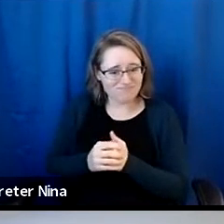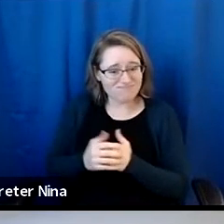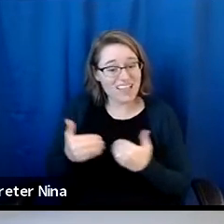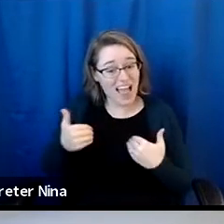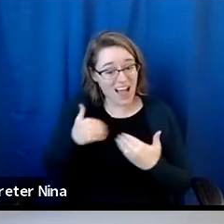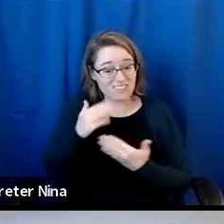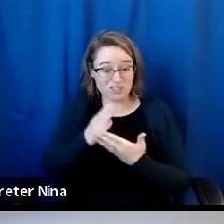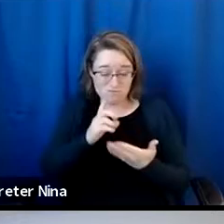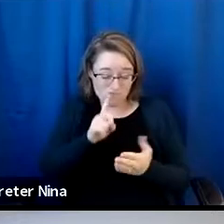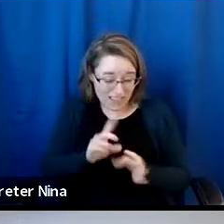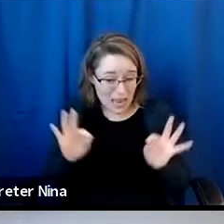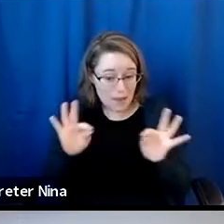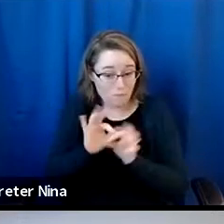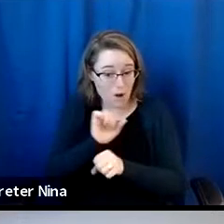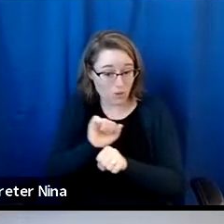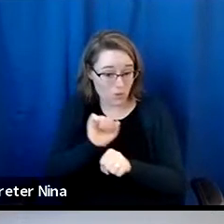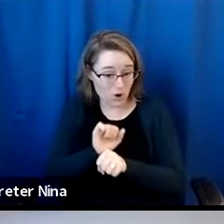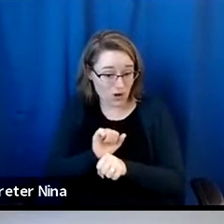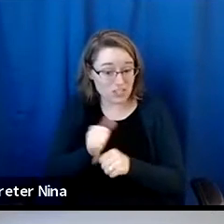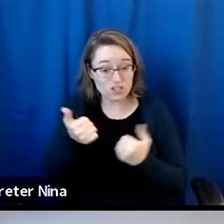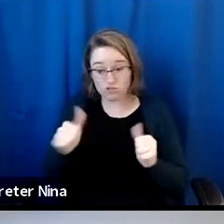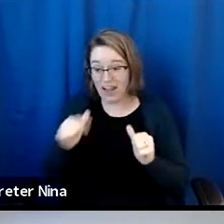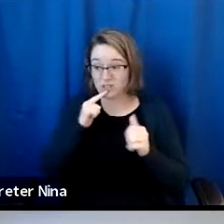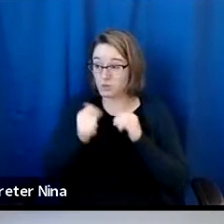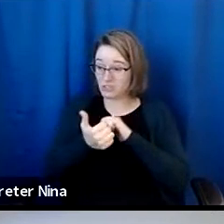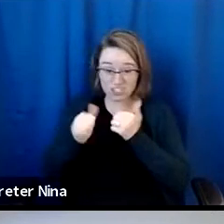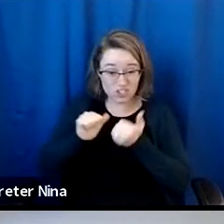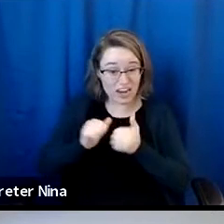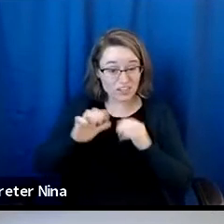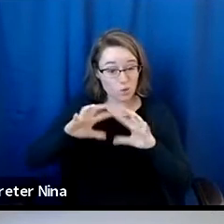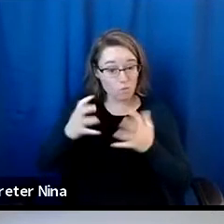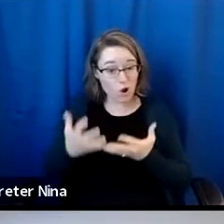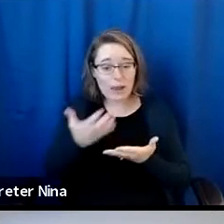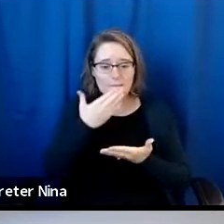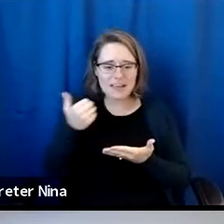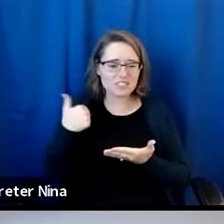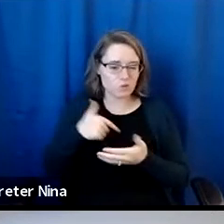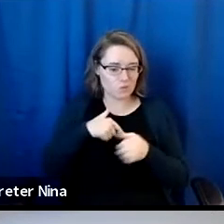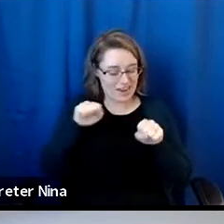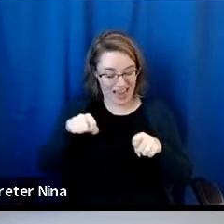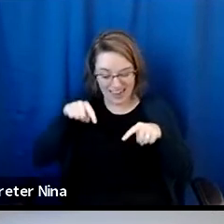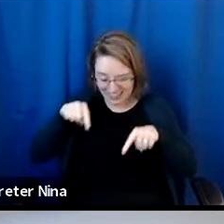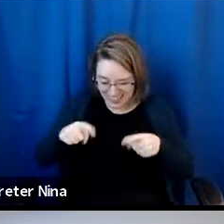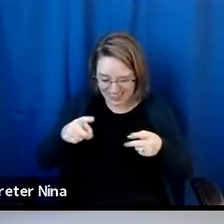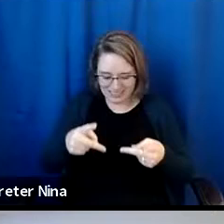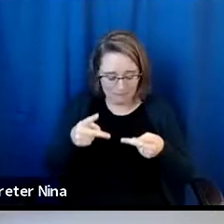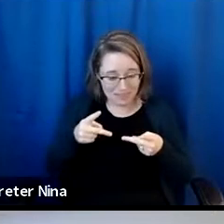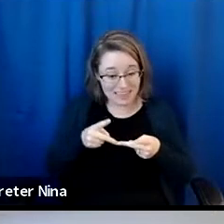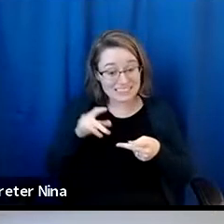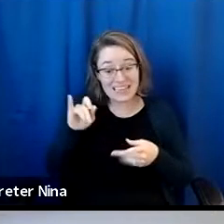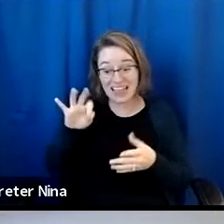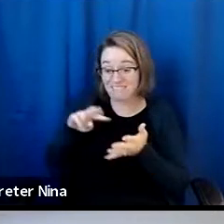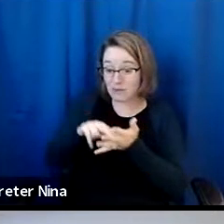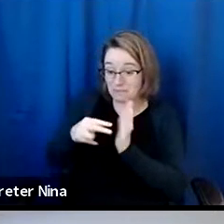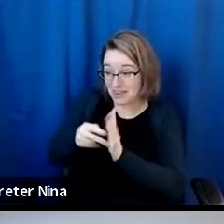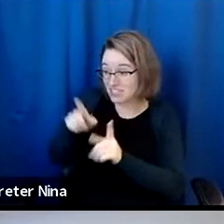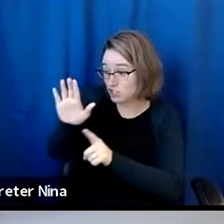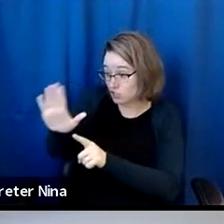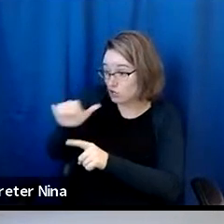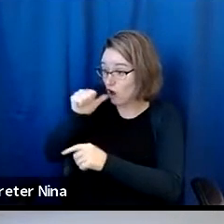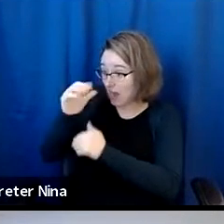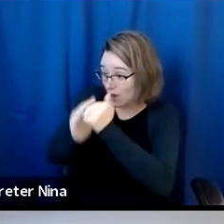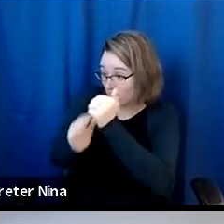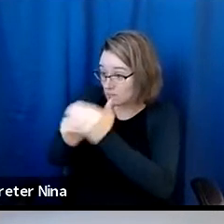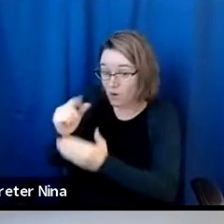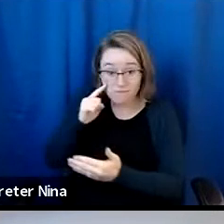work to do. We're trying to change the world as best we can from the place that we're in. And if that means you being uncomfortable for us to